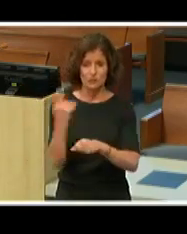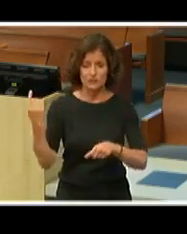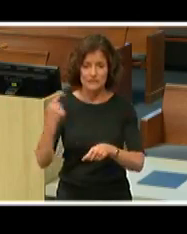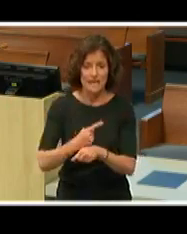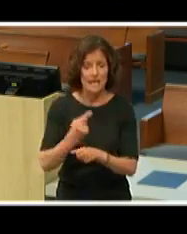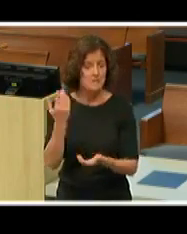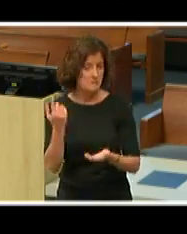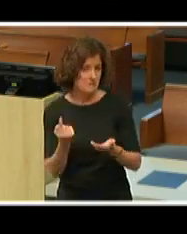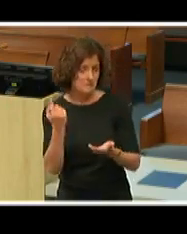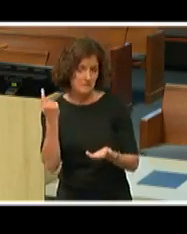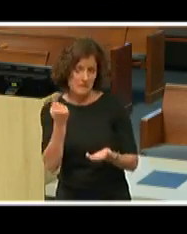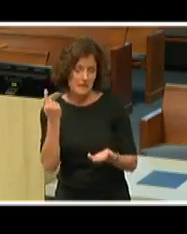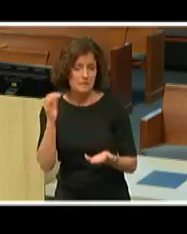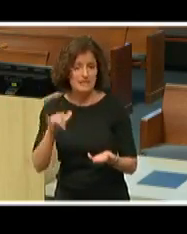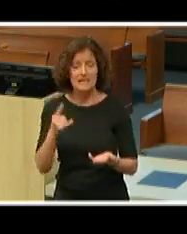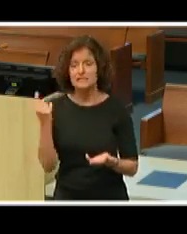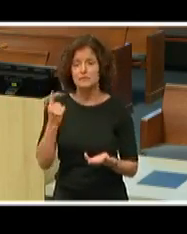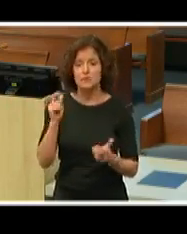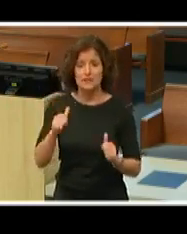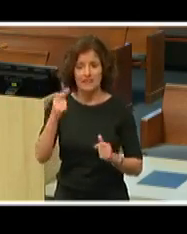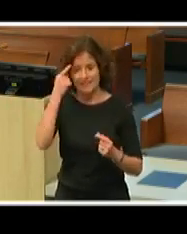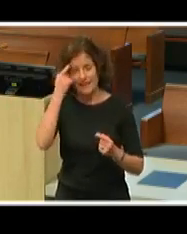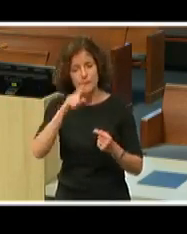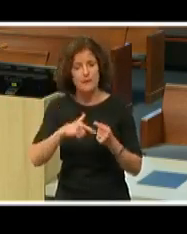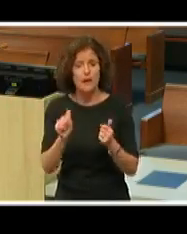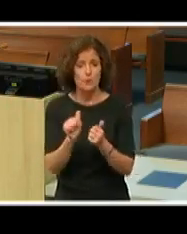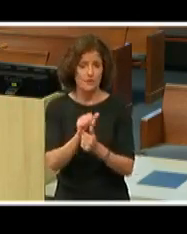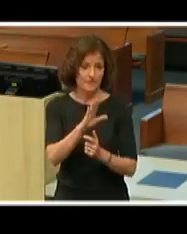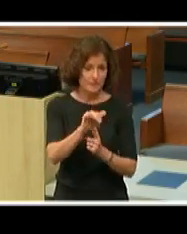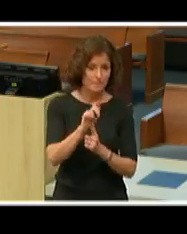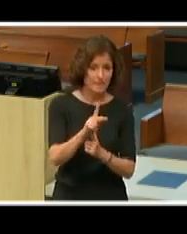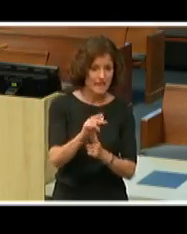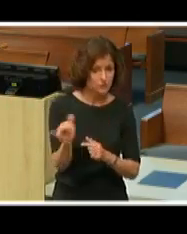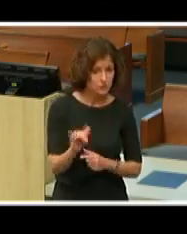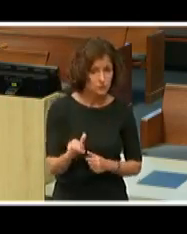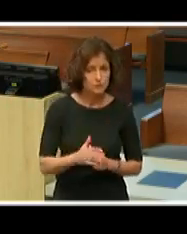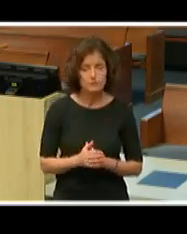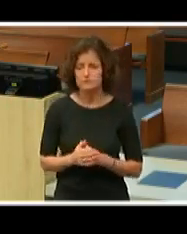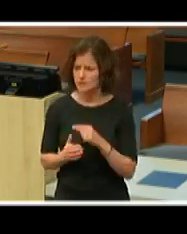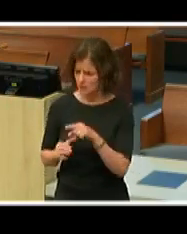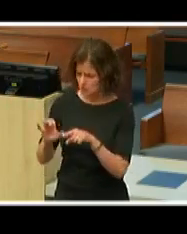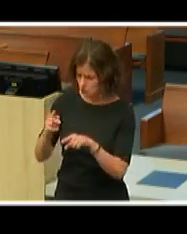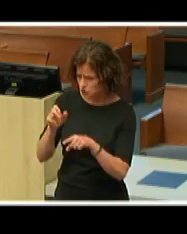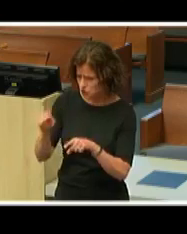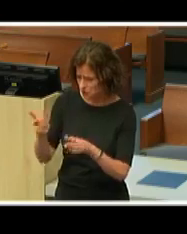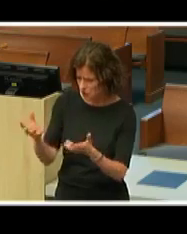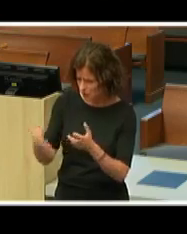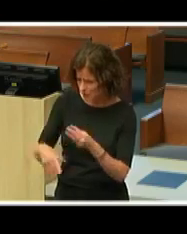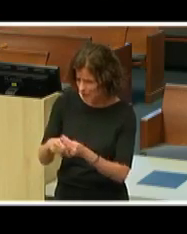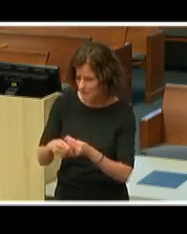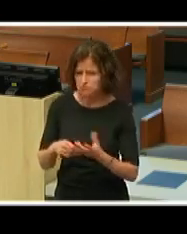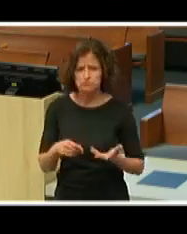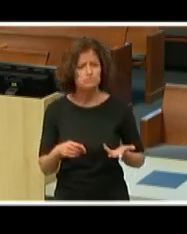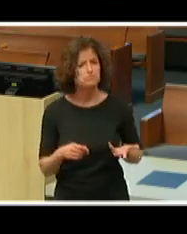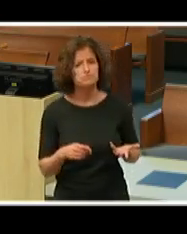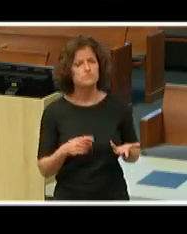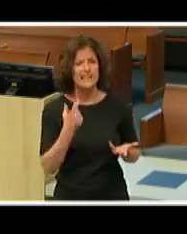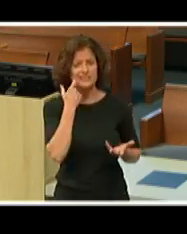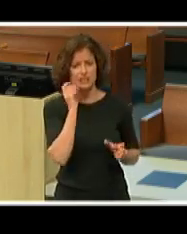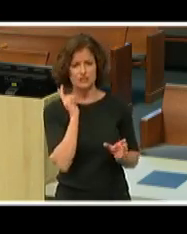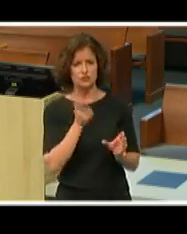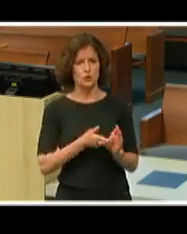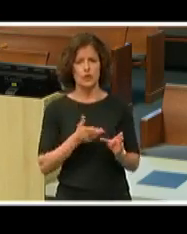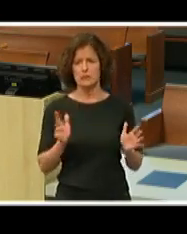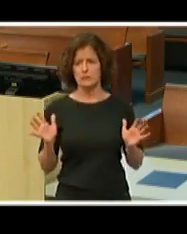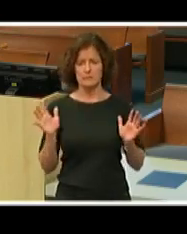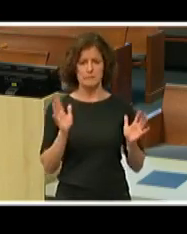something to consider along with your banks. Great. And Chuck, you had something to say? No, I just joined.